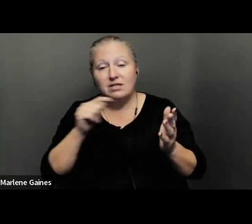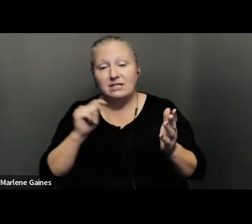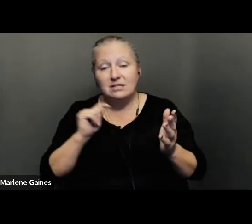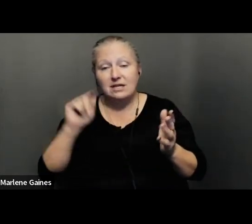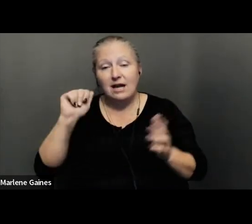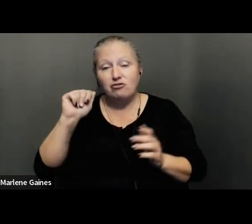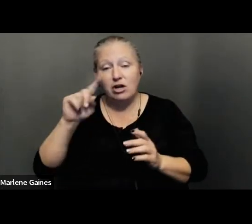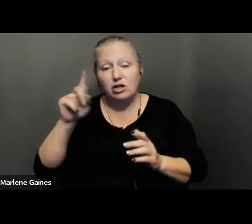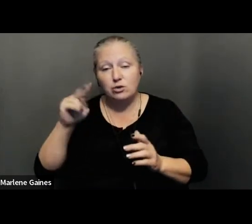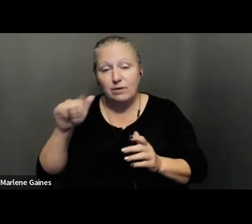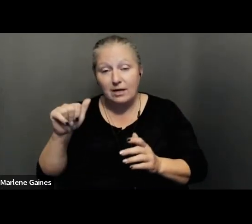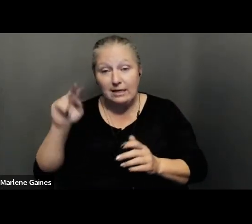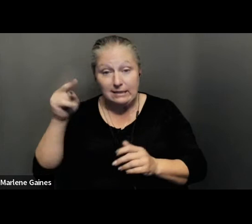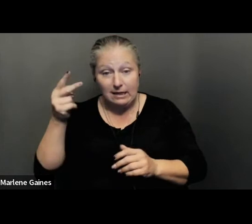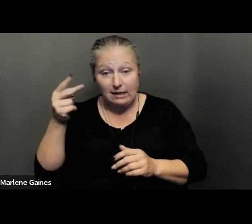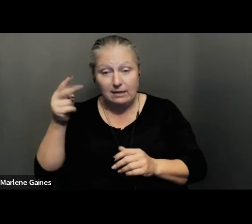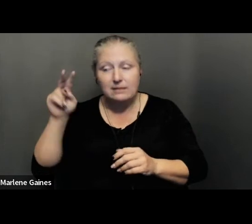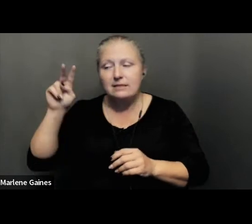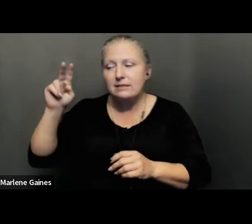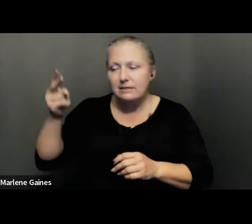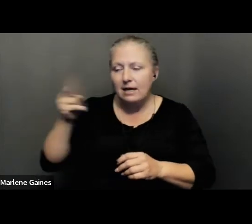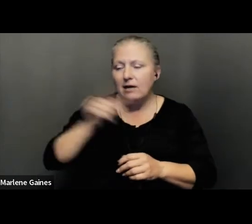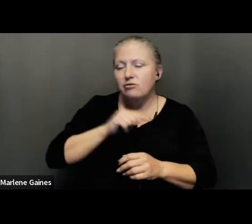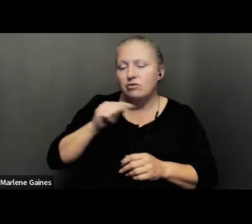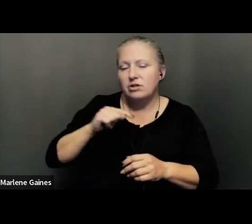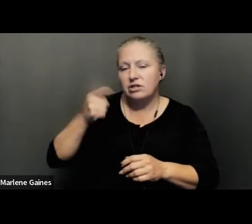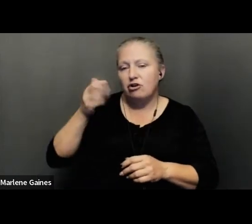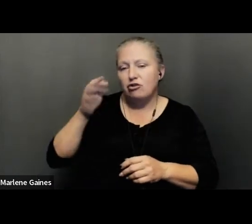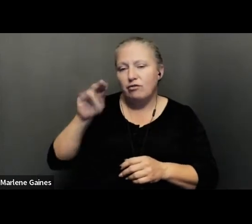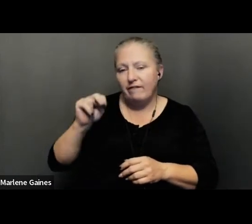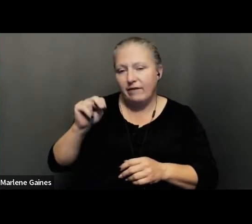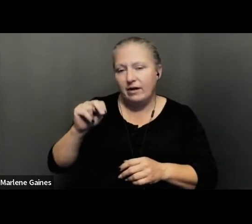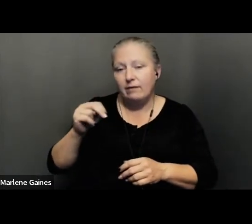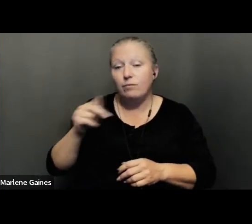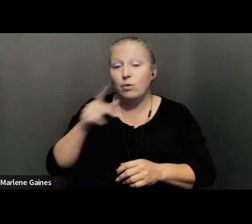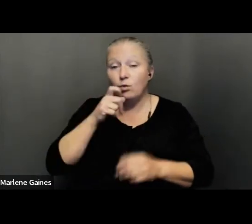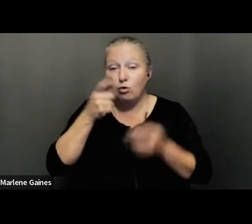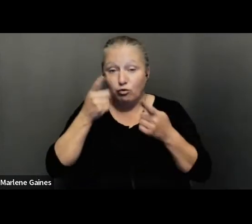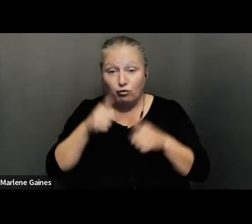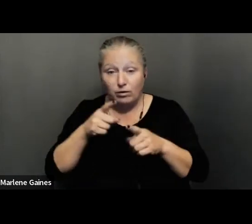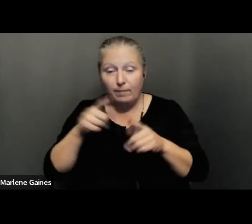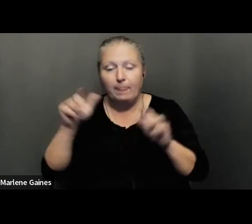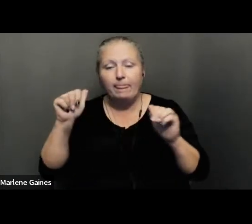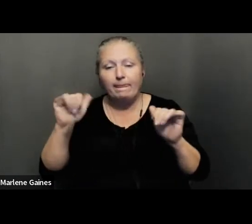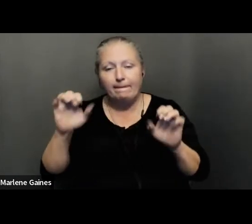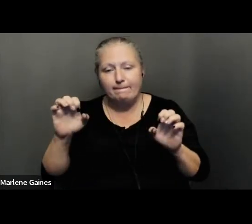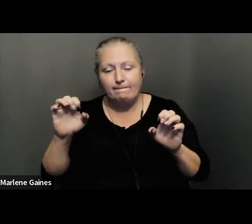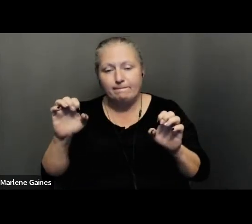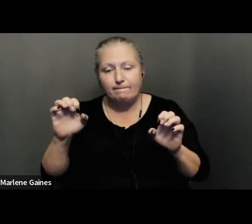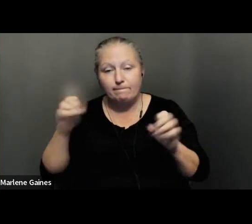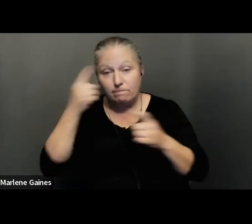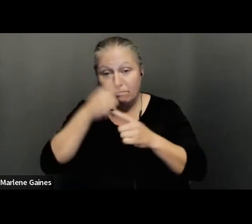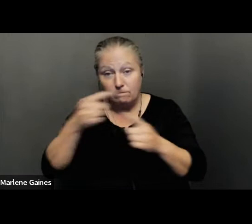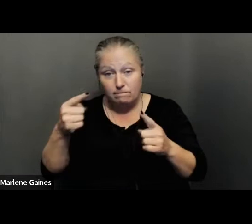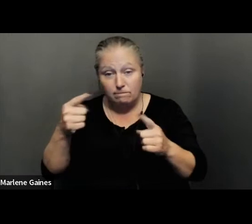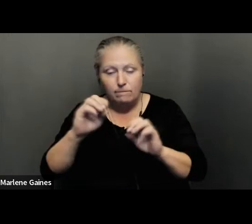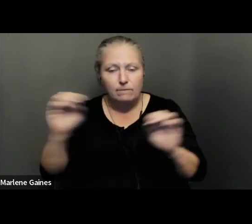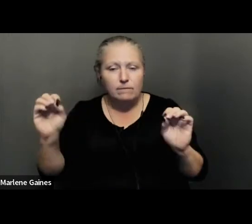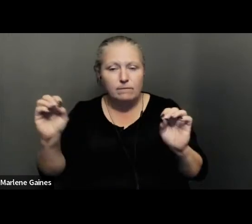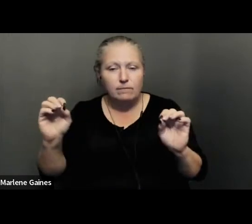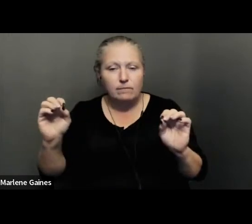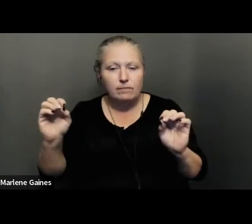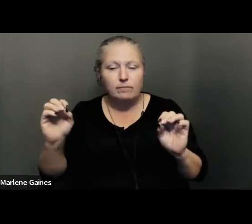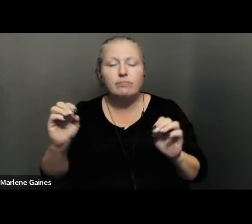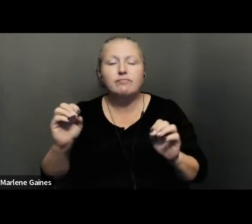Andrade Zuniga. Is there a second? Second. Second made by trustee Griffin. All those in favor, please say aye. Aye. Any opposed? The